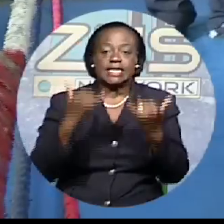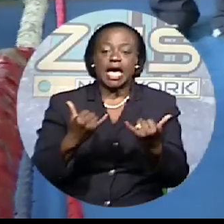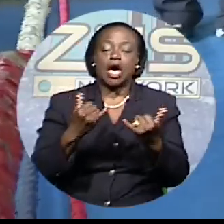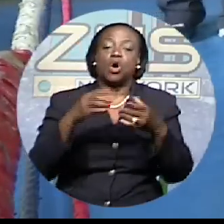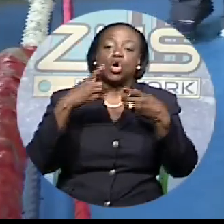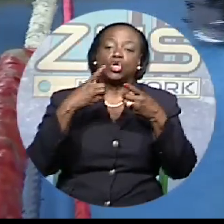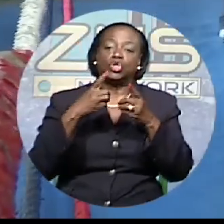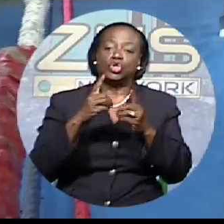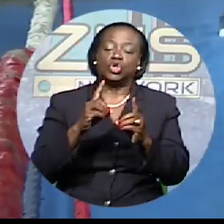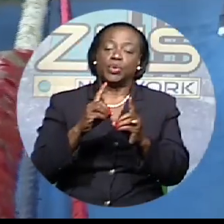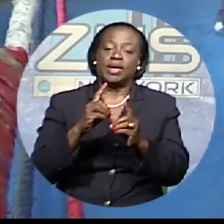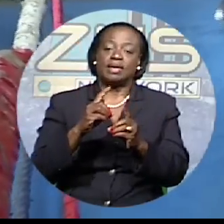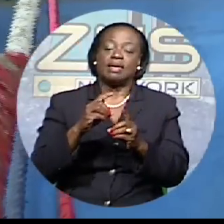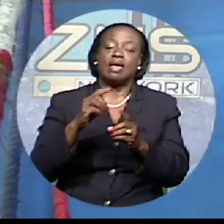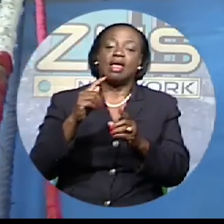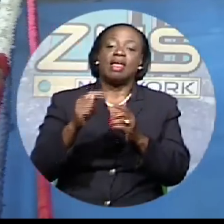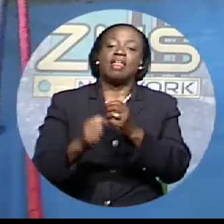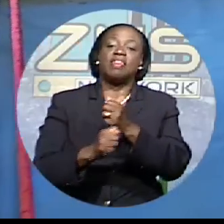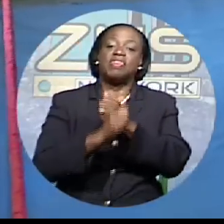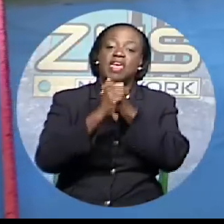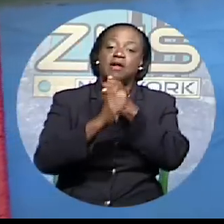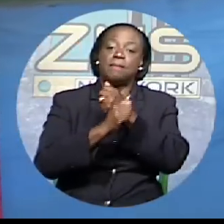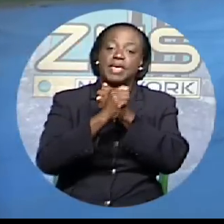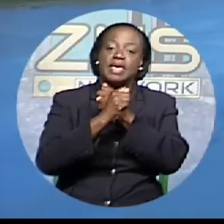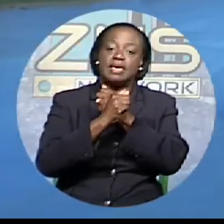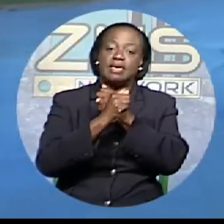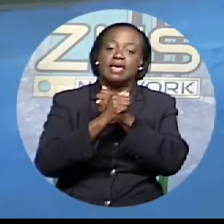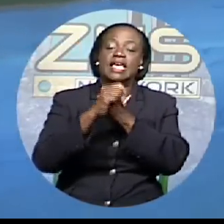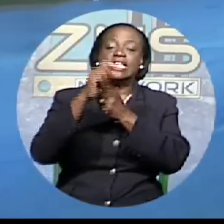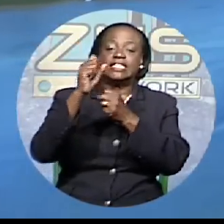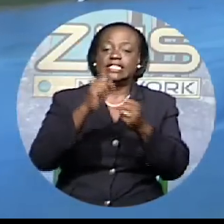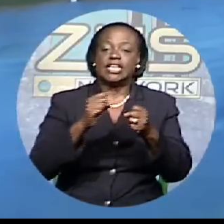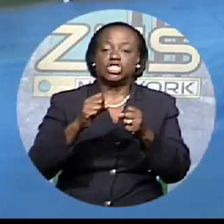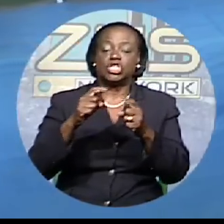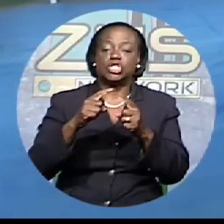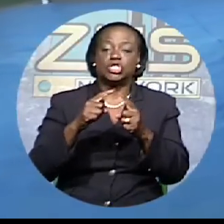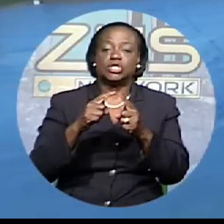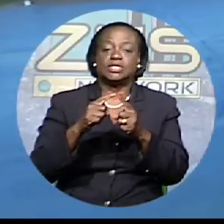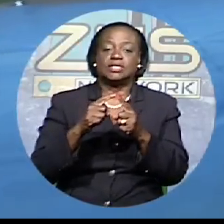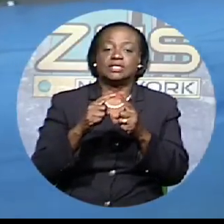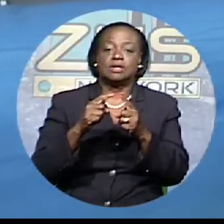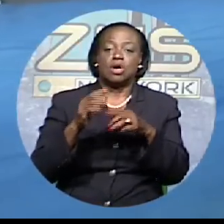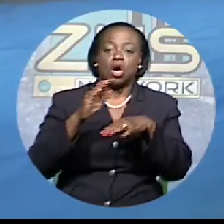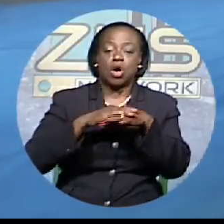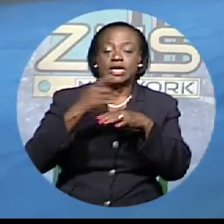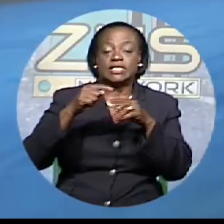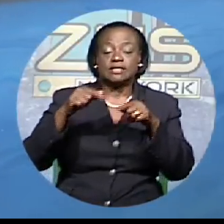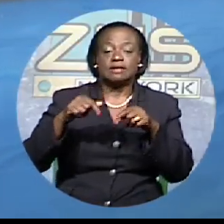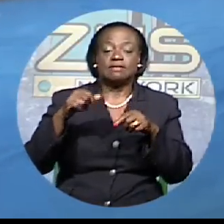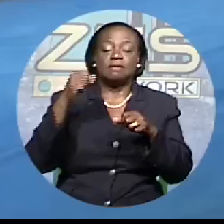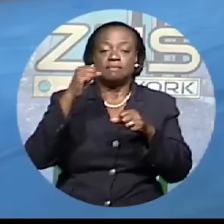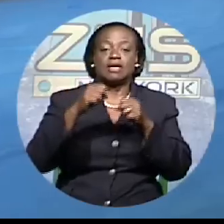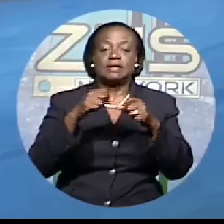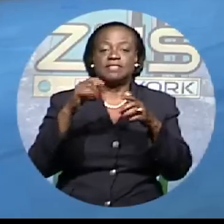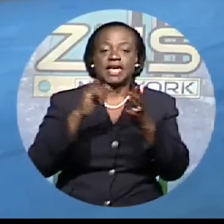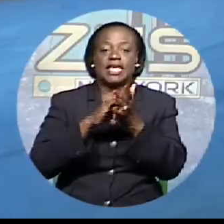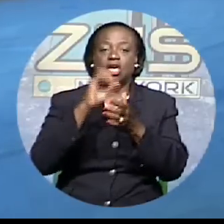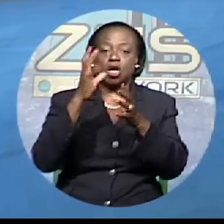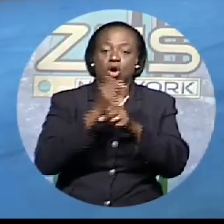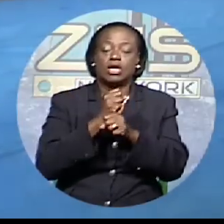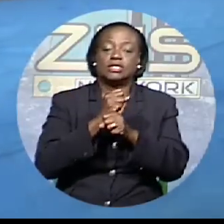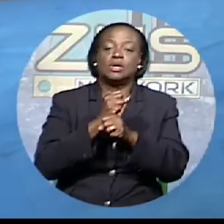trying to nurse an injury that he got while fighting Roger Rosa on December 5th, 2014. The fight was ruled no